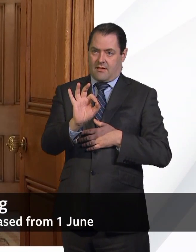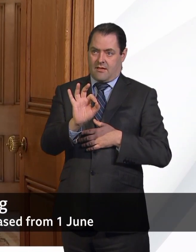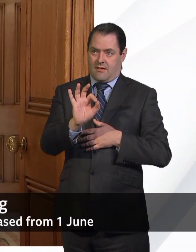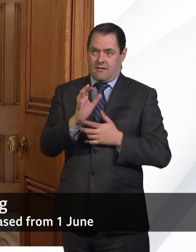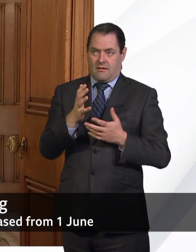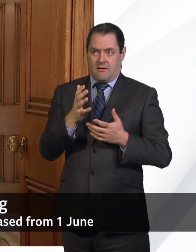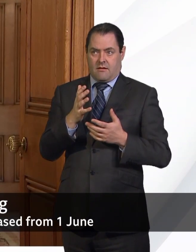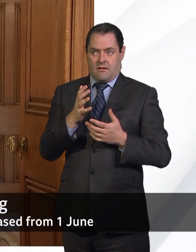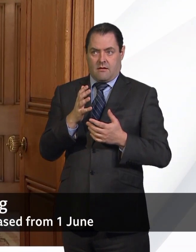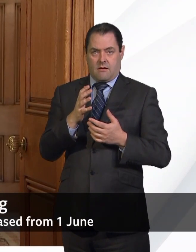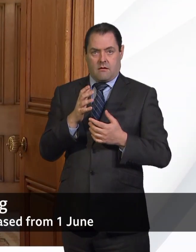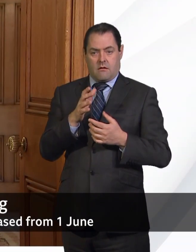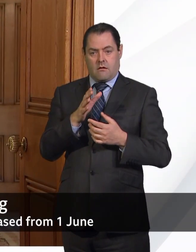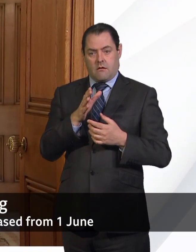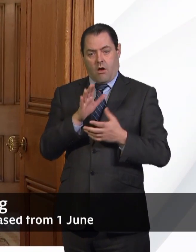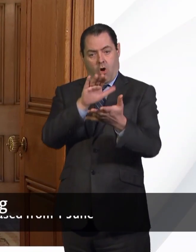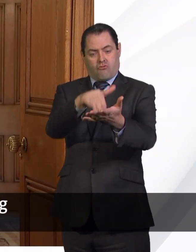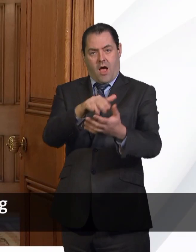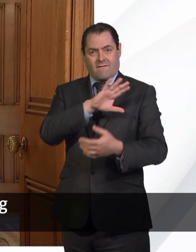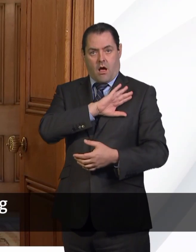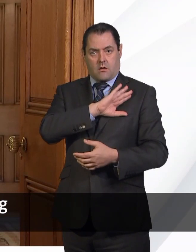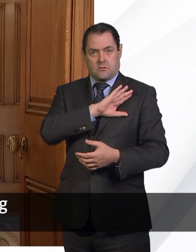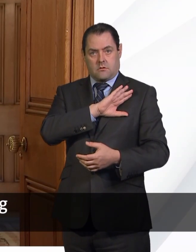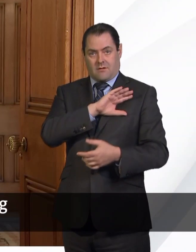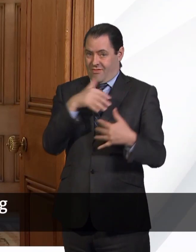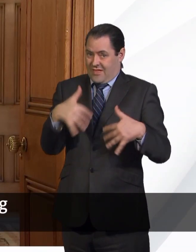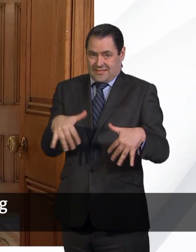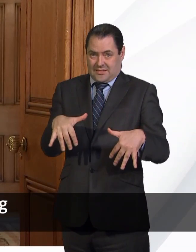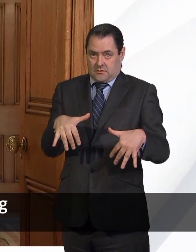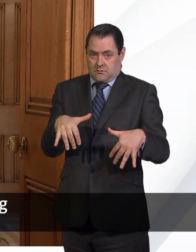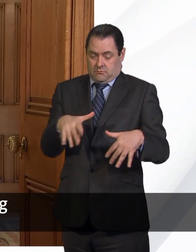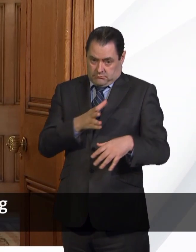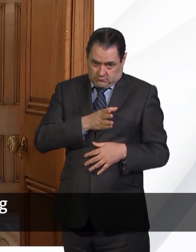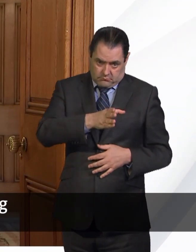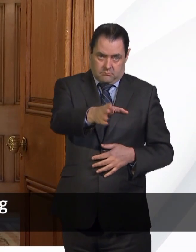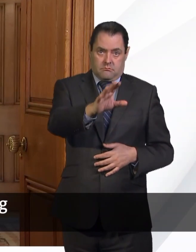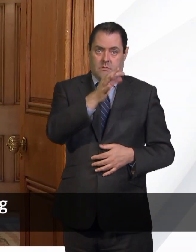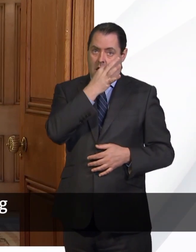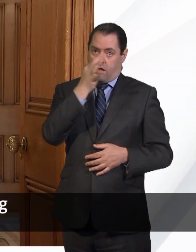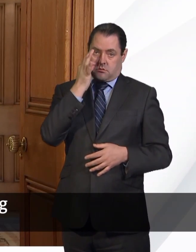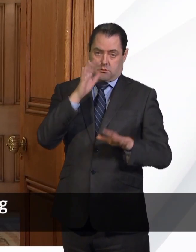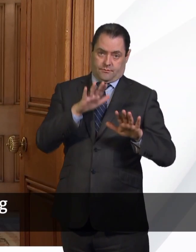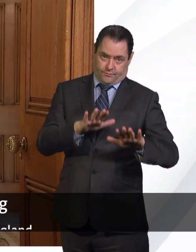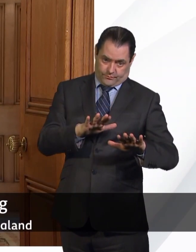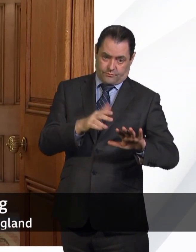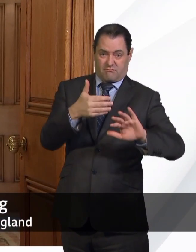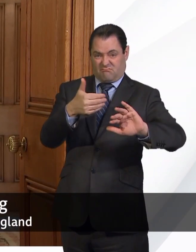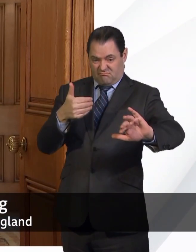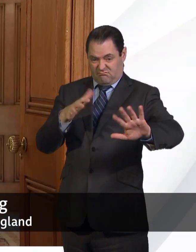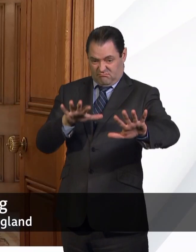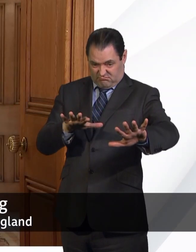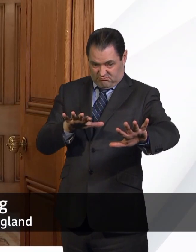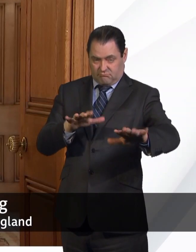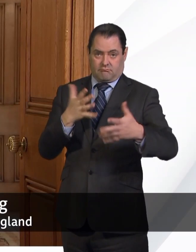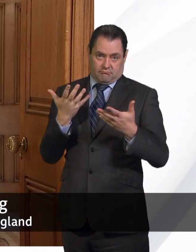to access the garden, to get to the garden. I should add that at this stage,